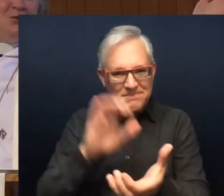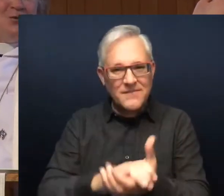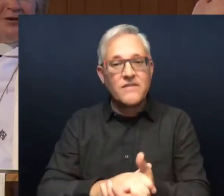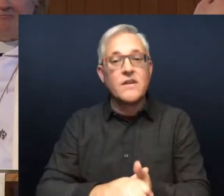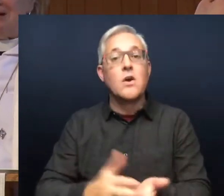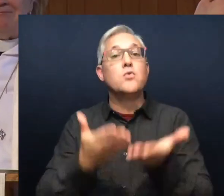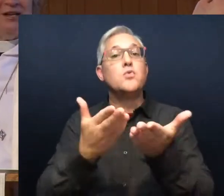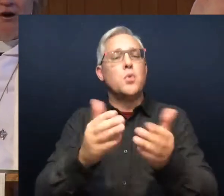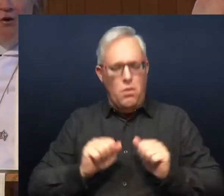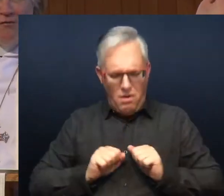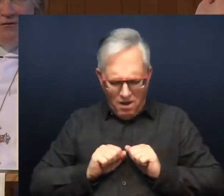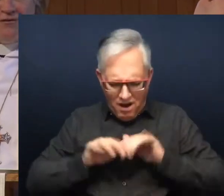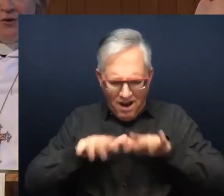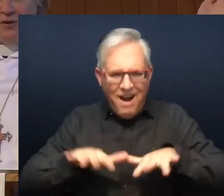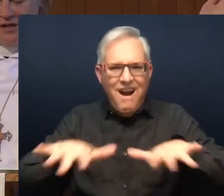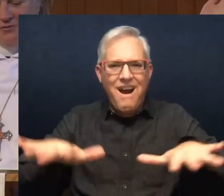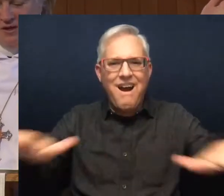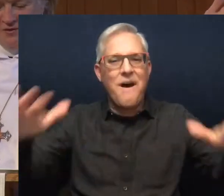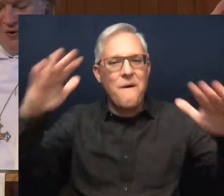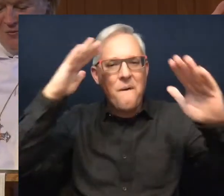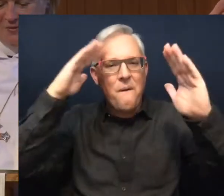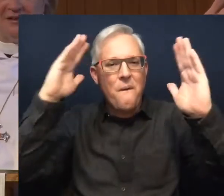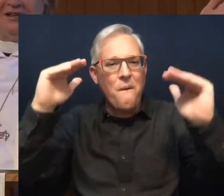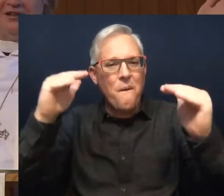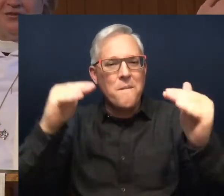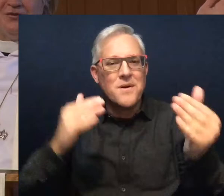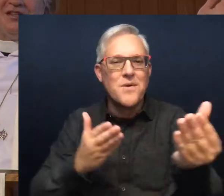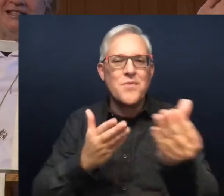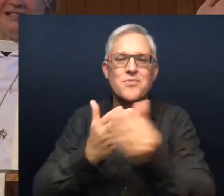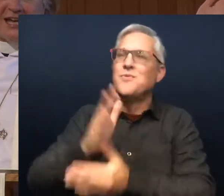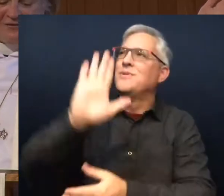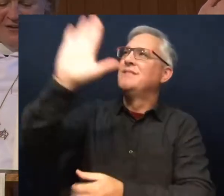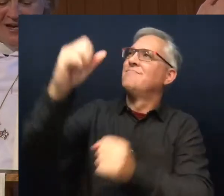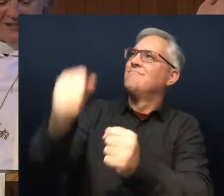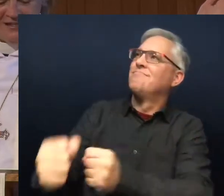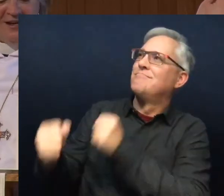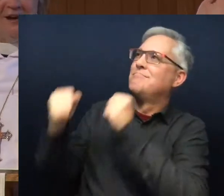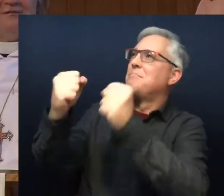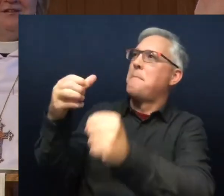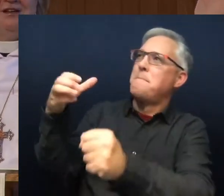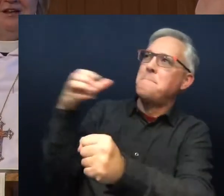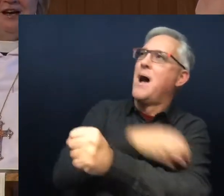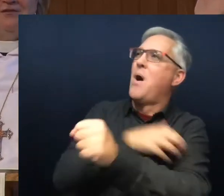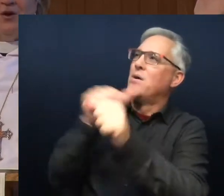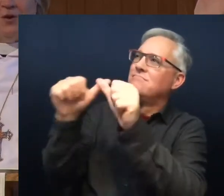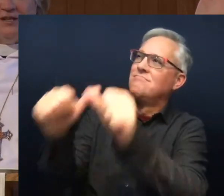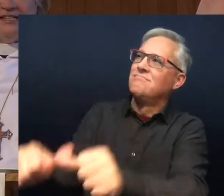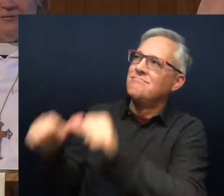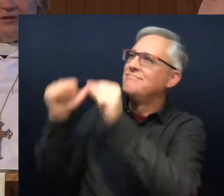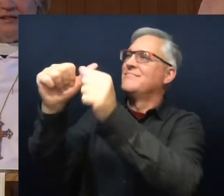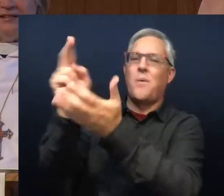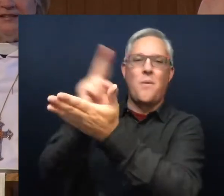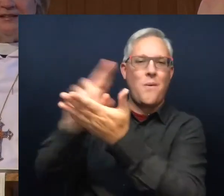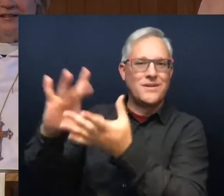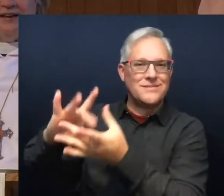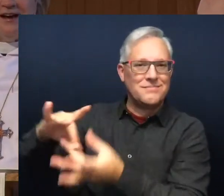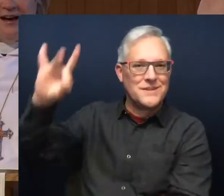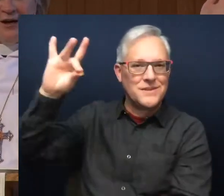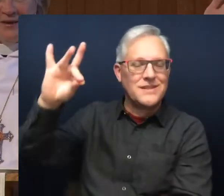that you might be overflowing with hope through the steadfast love of the Holy